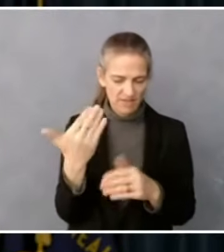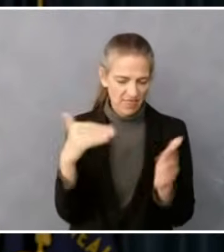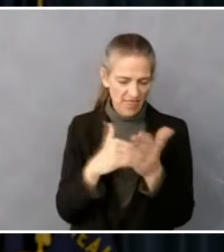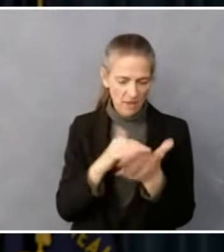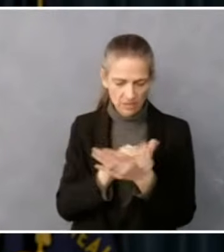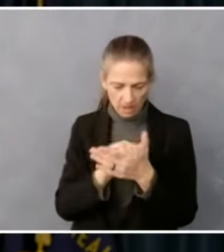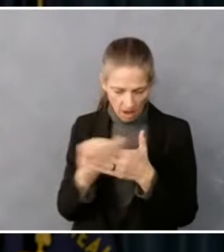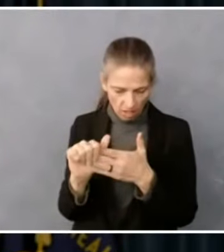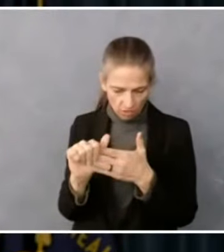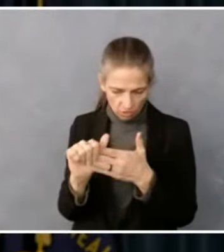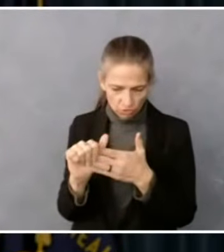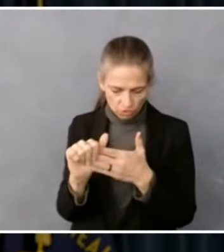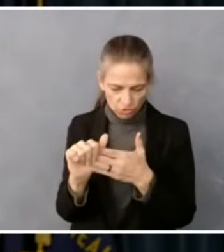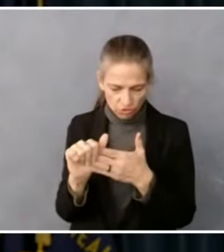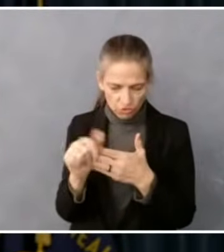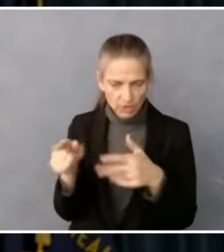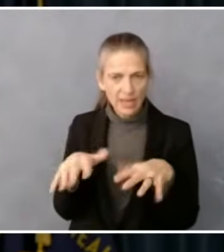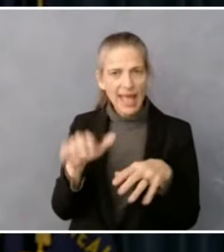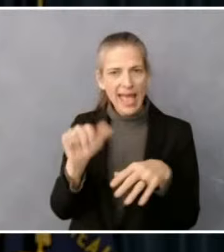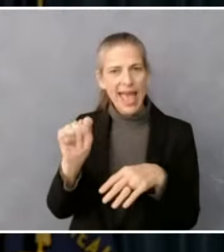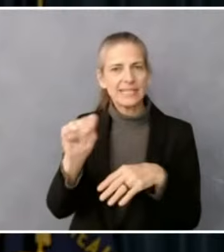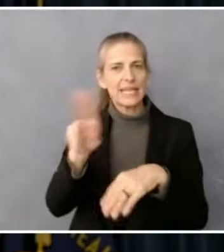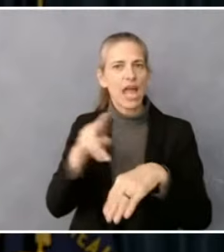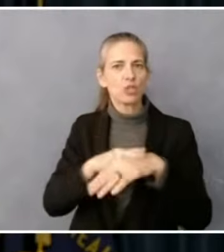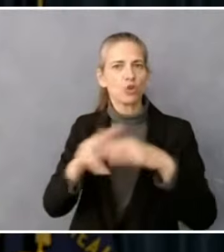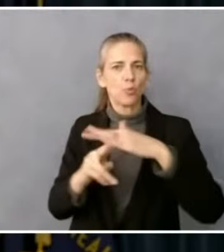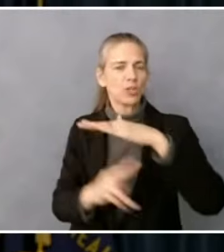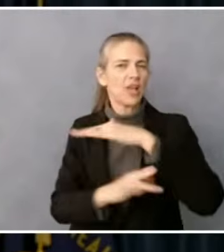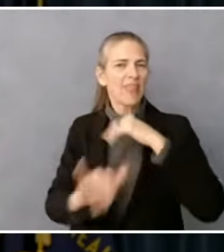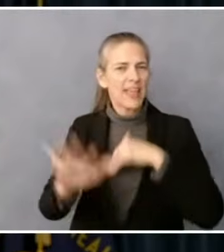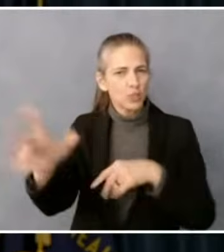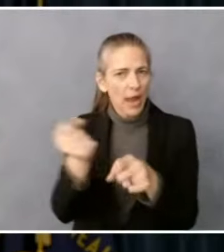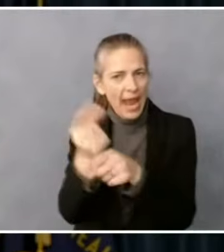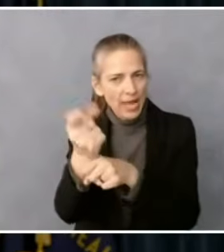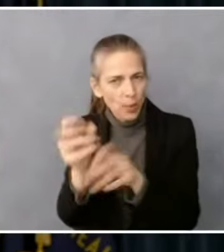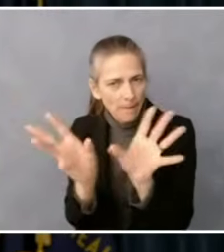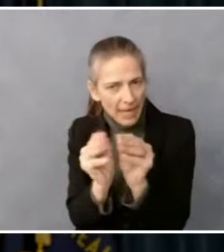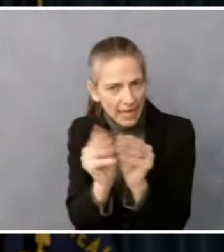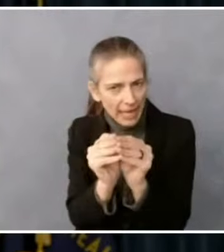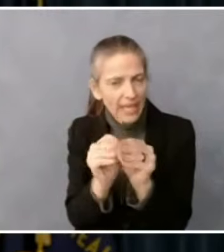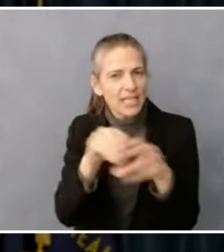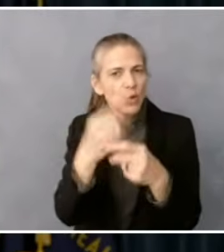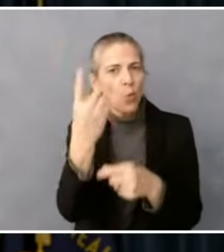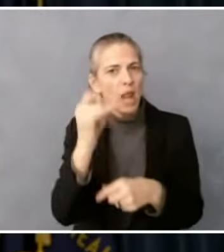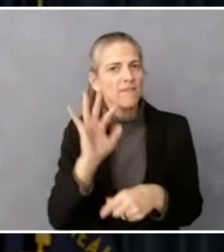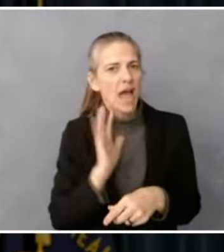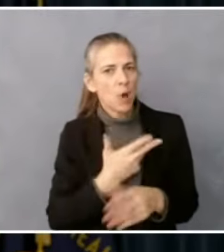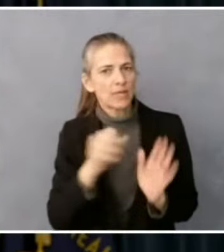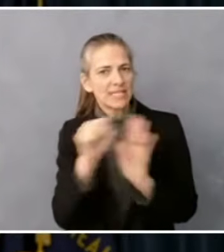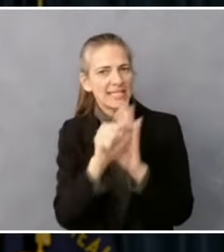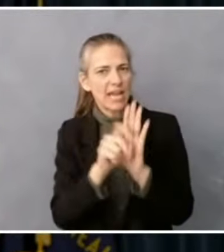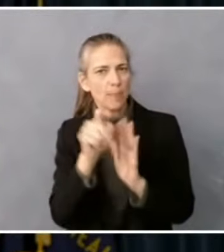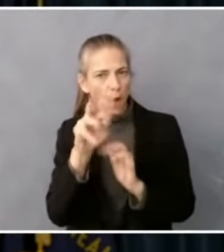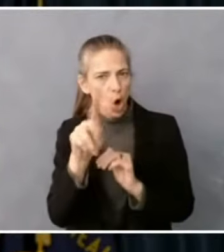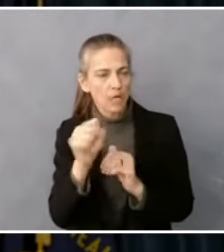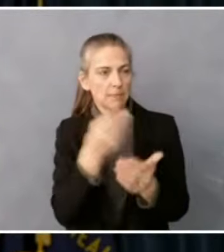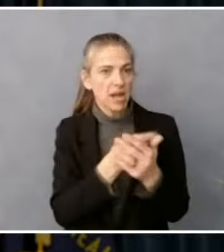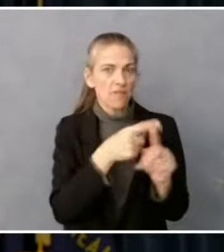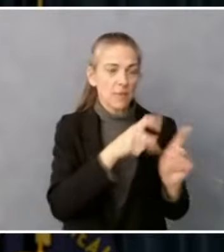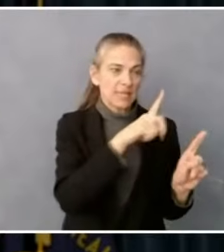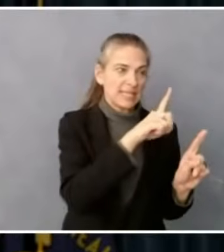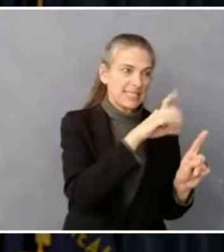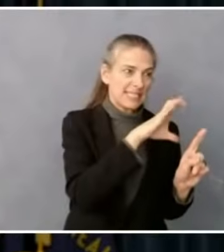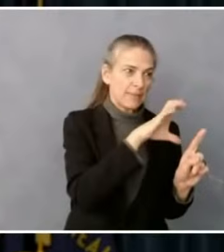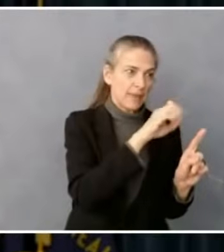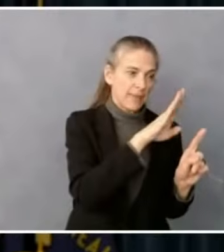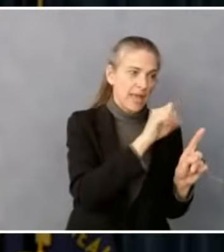$15,000 at Natural Bridge. That is their annual meeting. It's done in one of our state parks. The money moves from DCBS to state